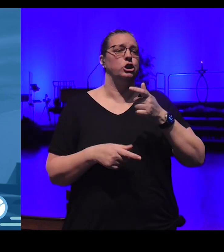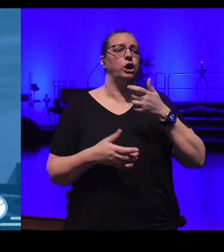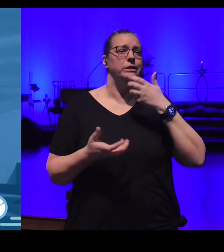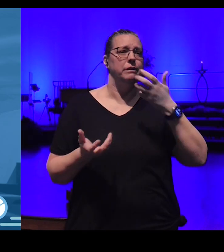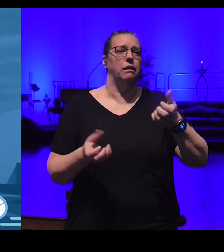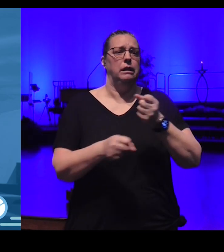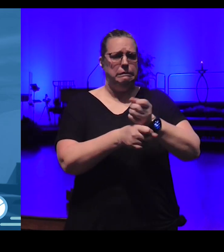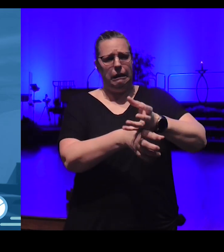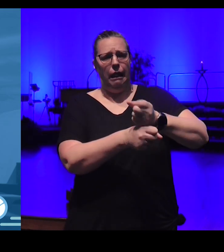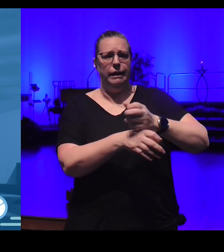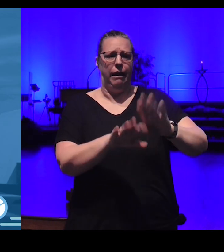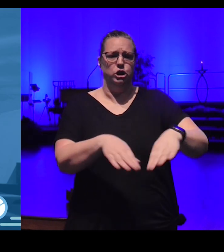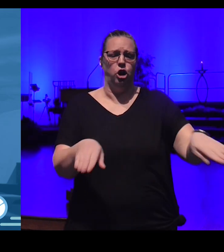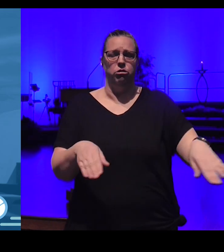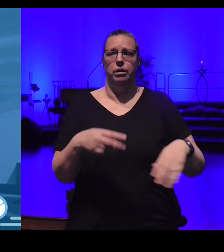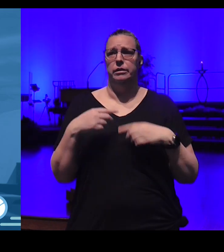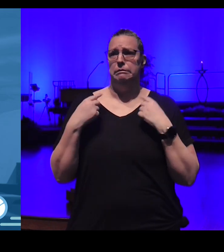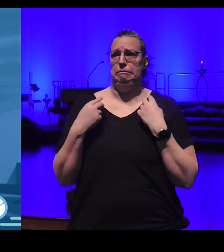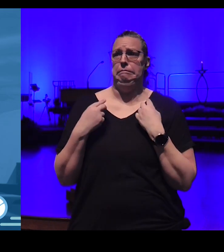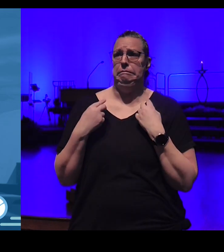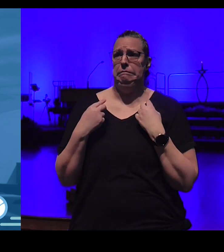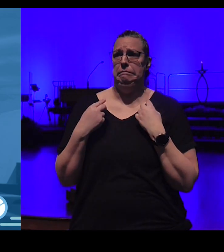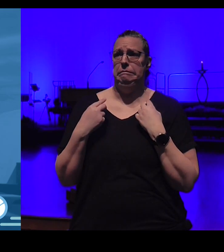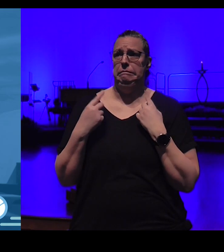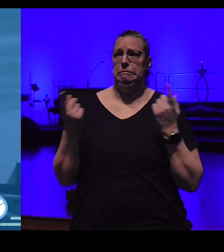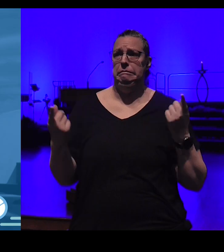of total dismay on his face.